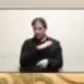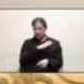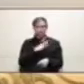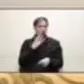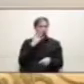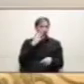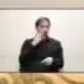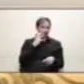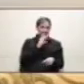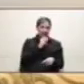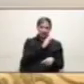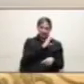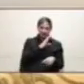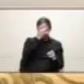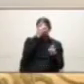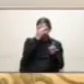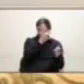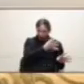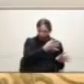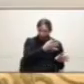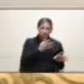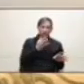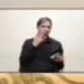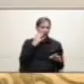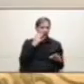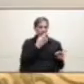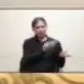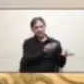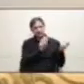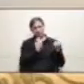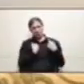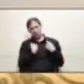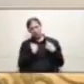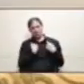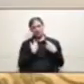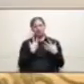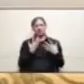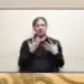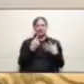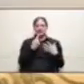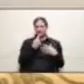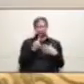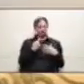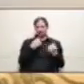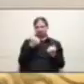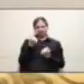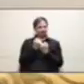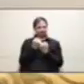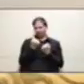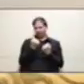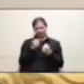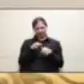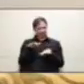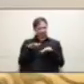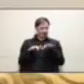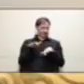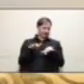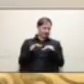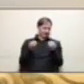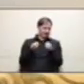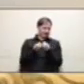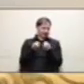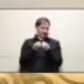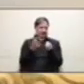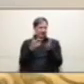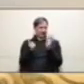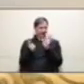was the MEC informed, as well as the response from the MEC indicating that this sounds a bit